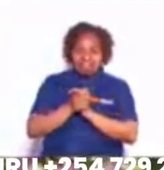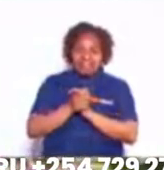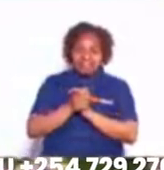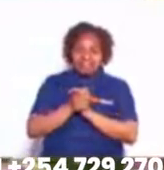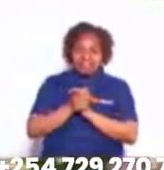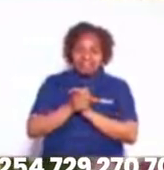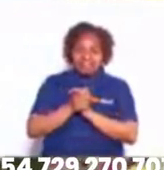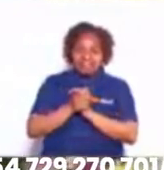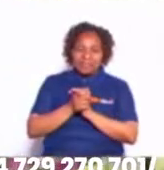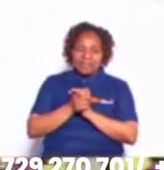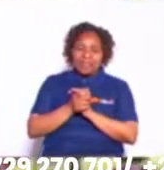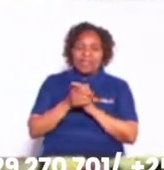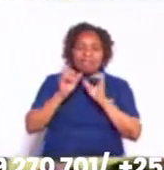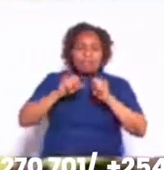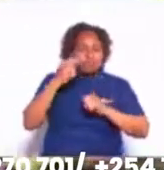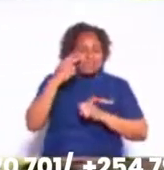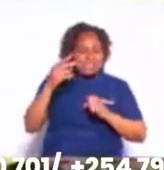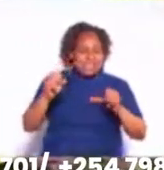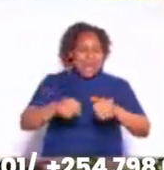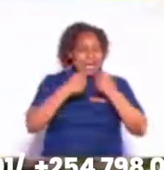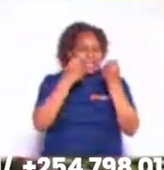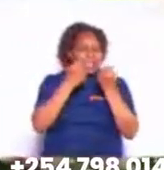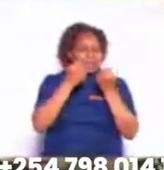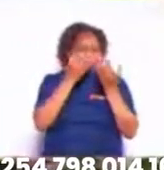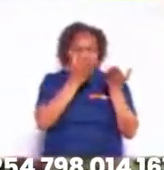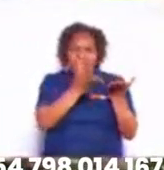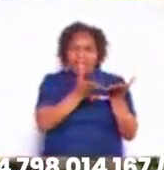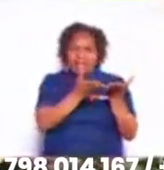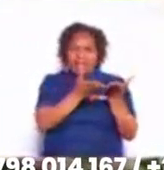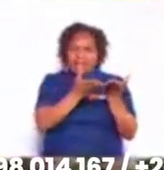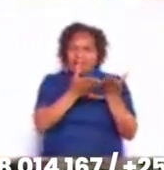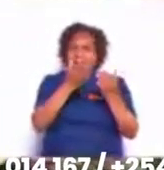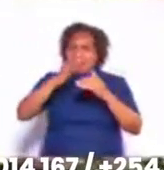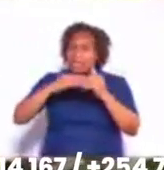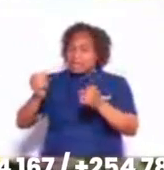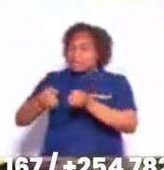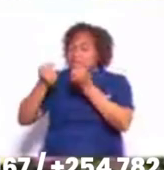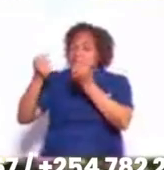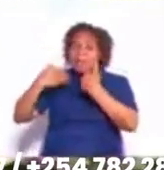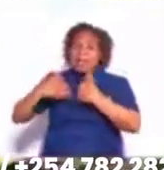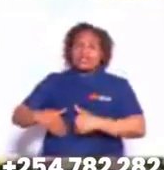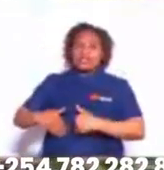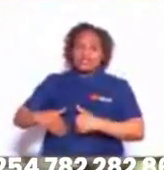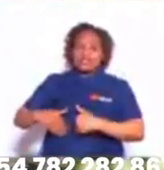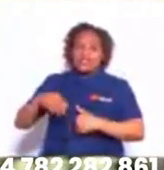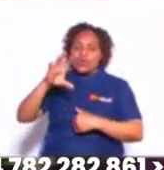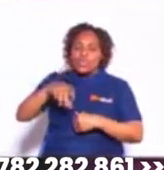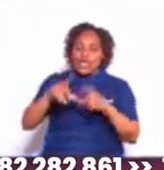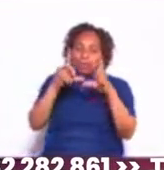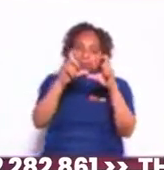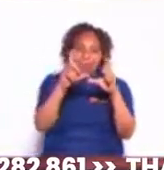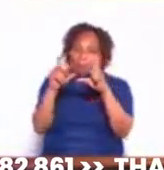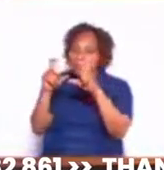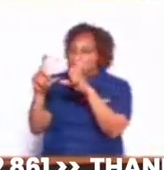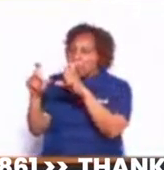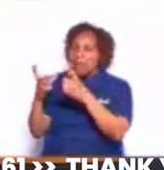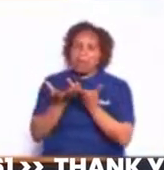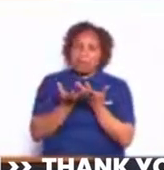We can see an accident there. Instead of saving a person, we take pictures.